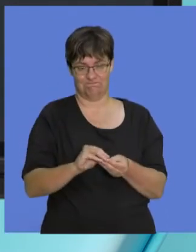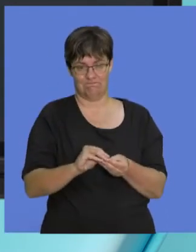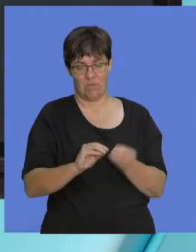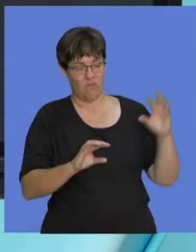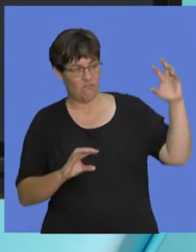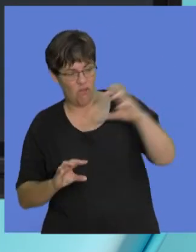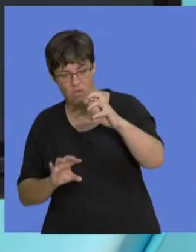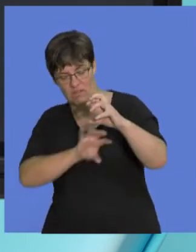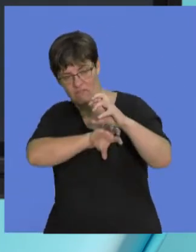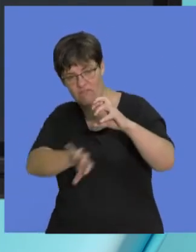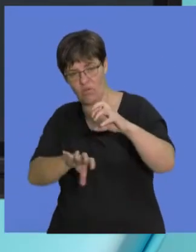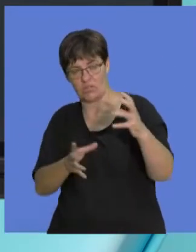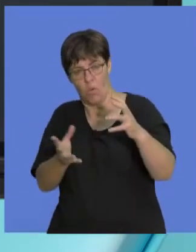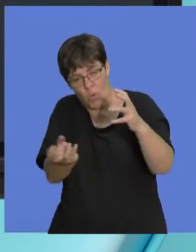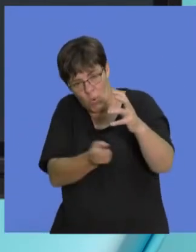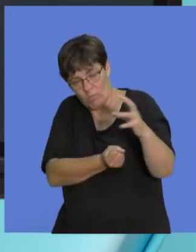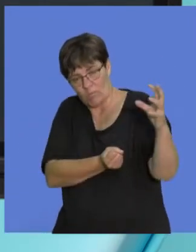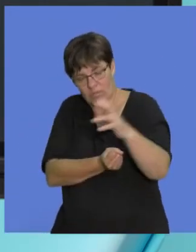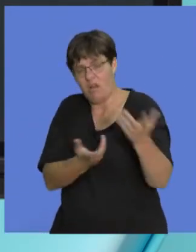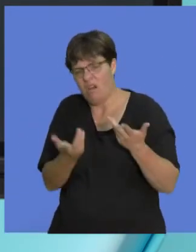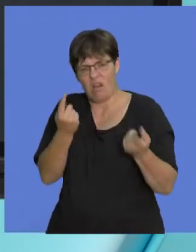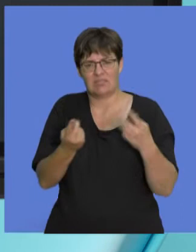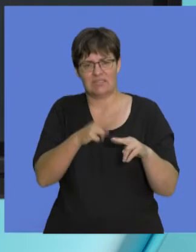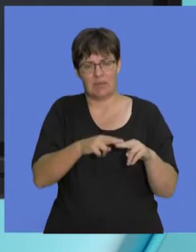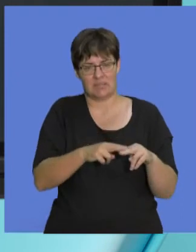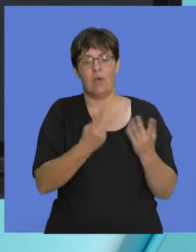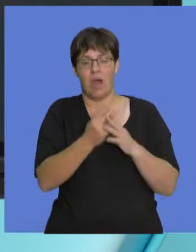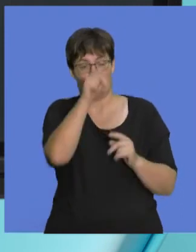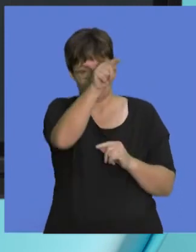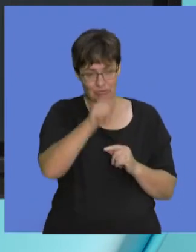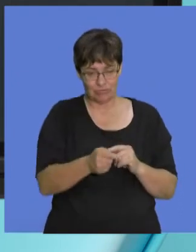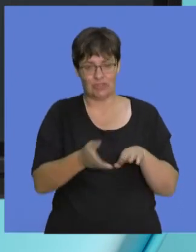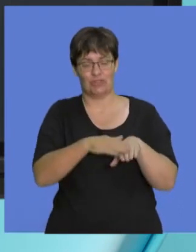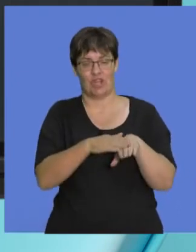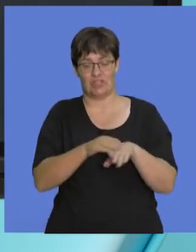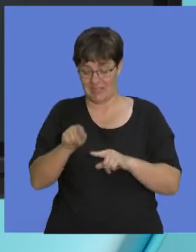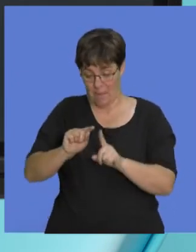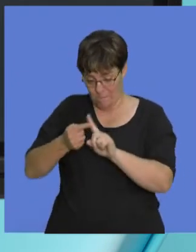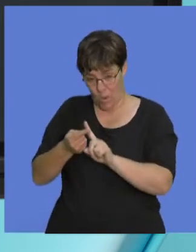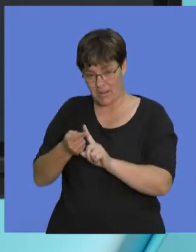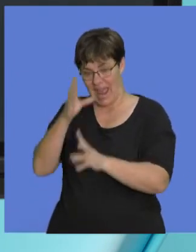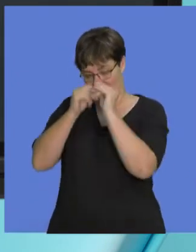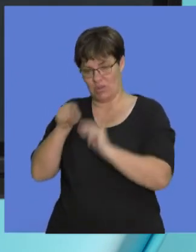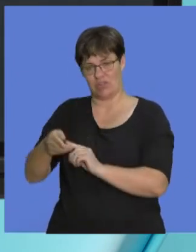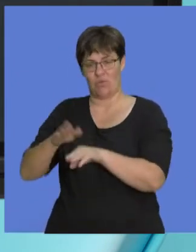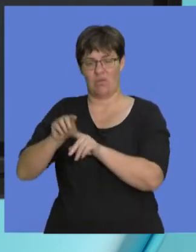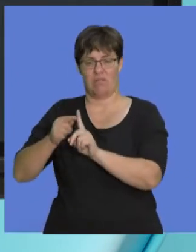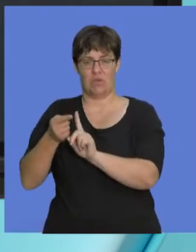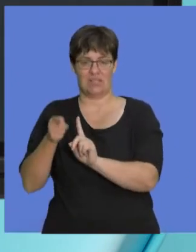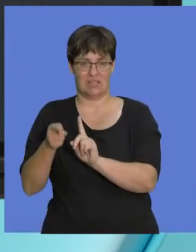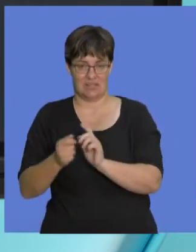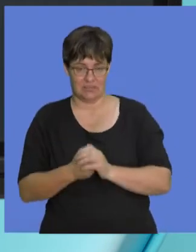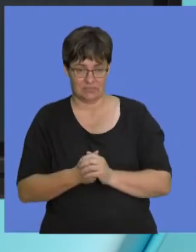or the combined effect of the forces exerted by the 2 charges at that point on